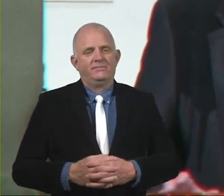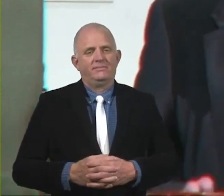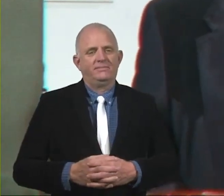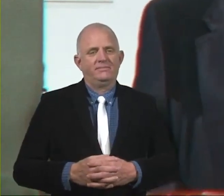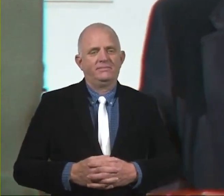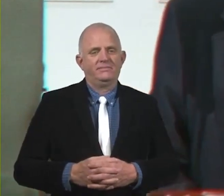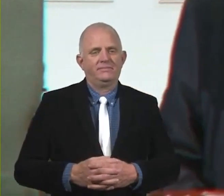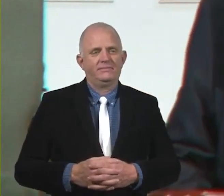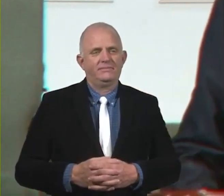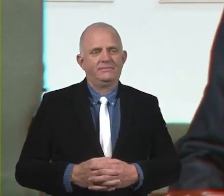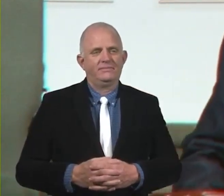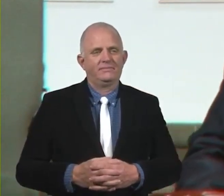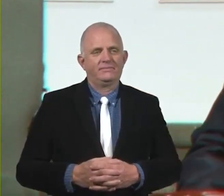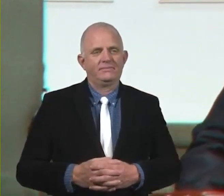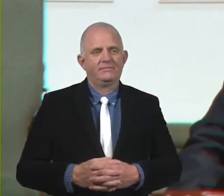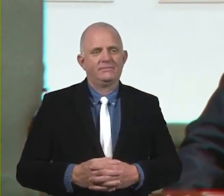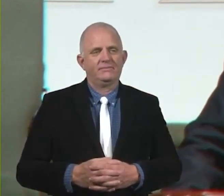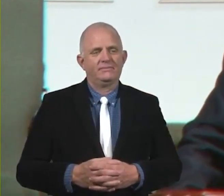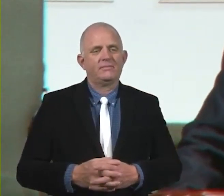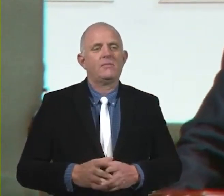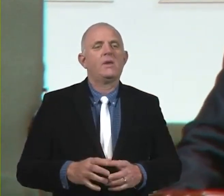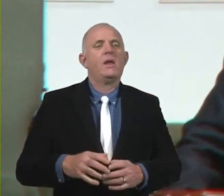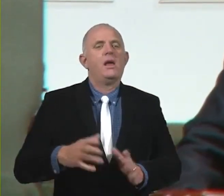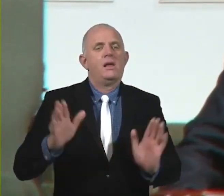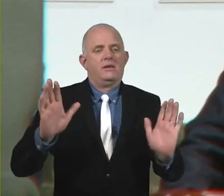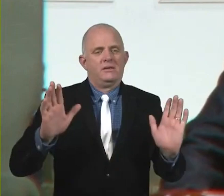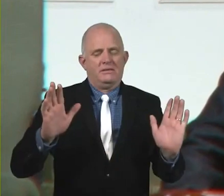So, anyway, I better preach. Now,